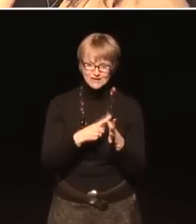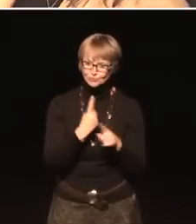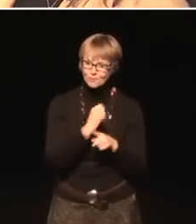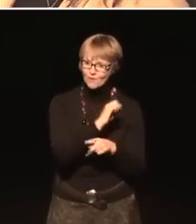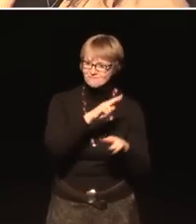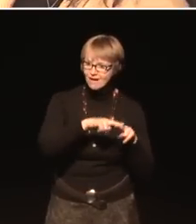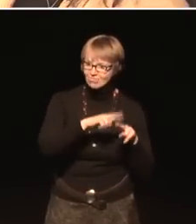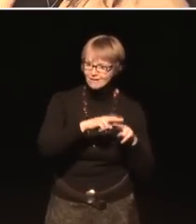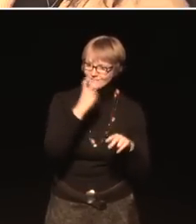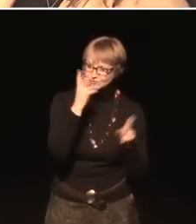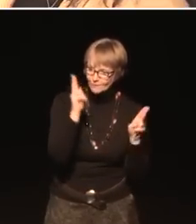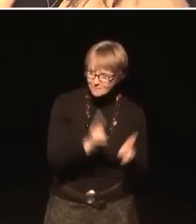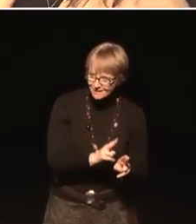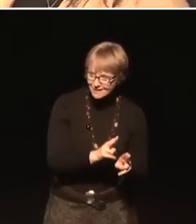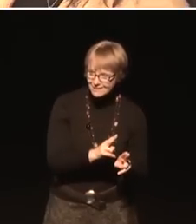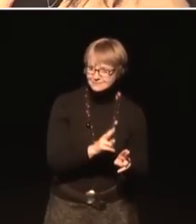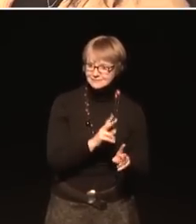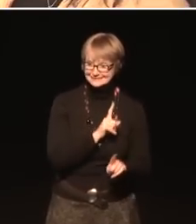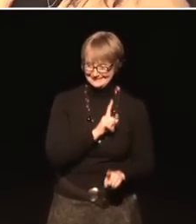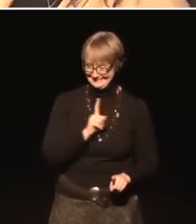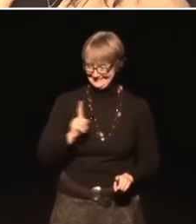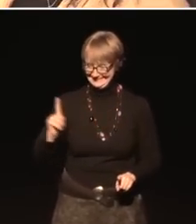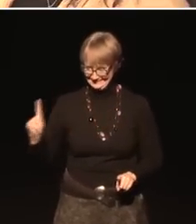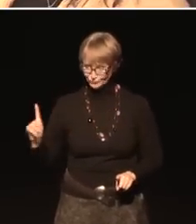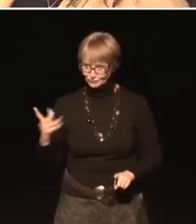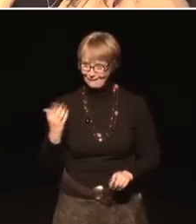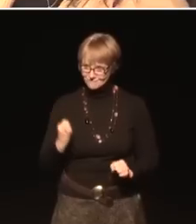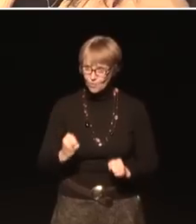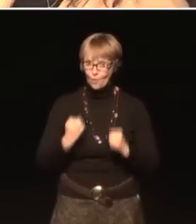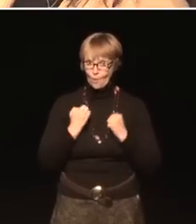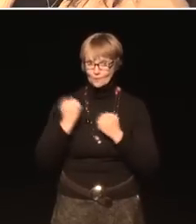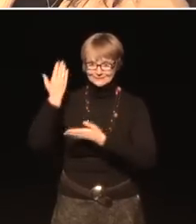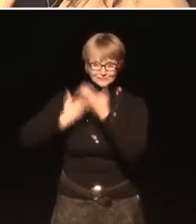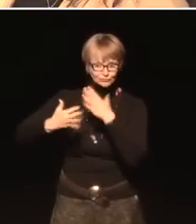everybody around this table, I think that speaks very, very truly to.